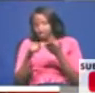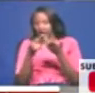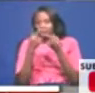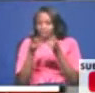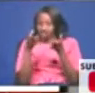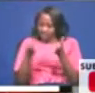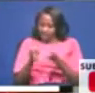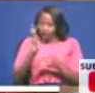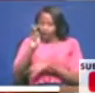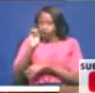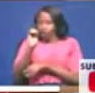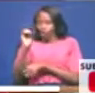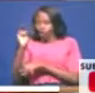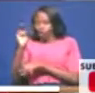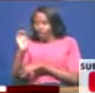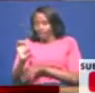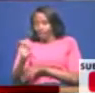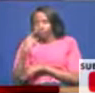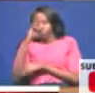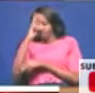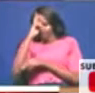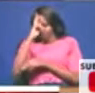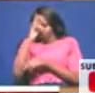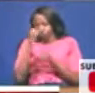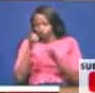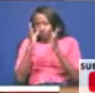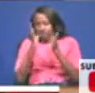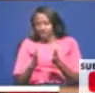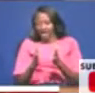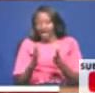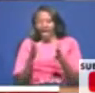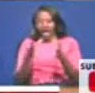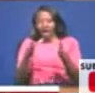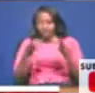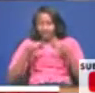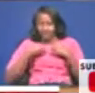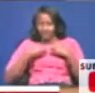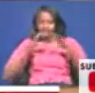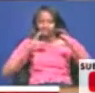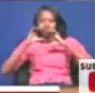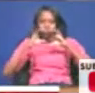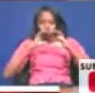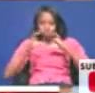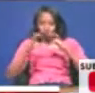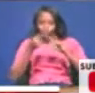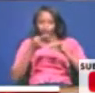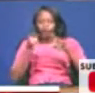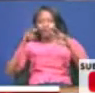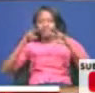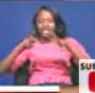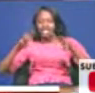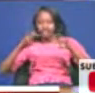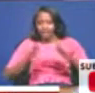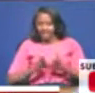Koome, a career police officer. I have received communication from the Inspector General of